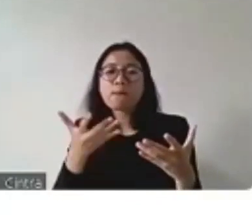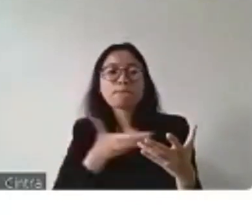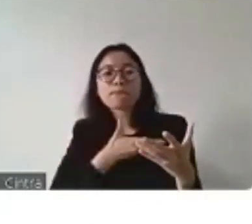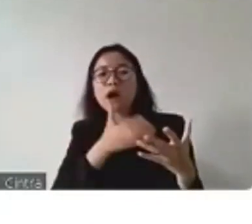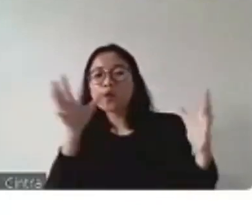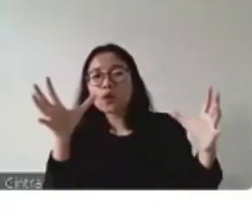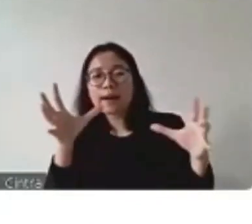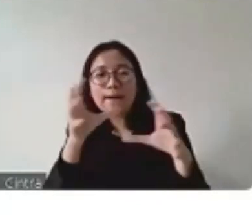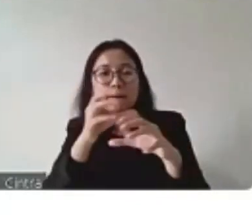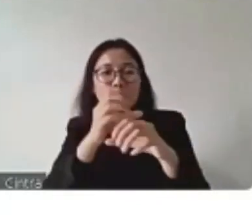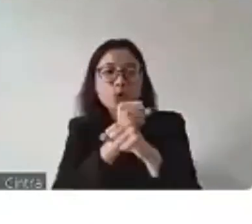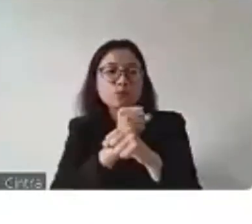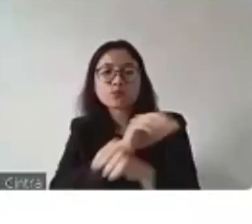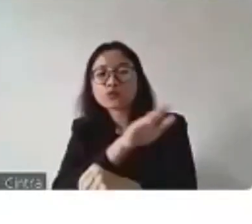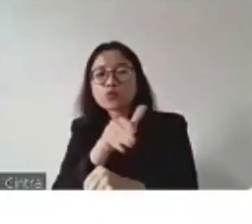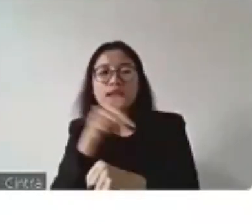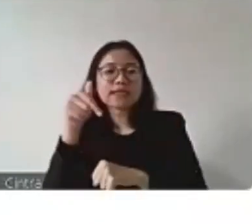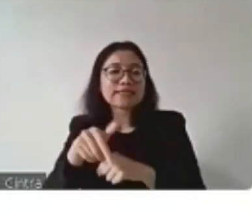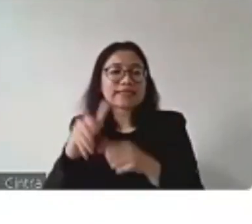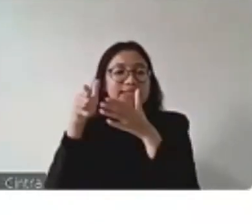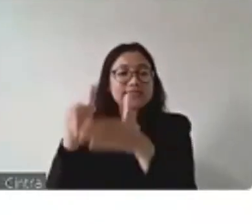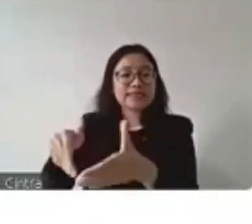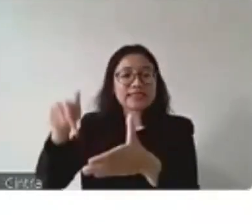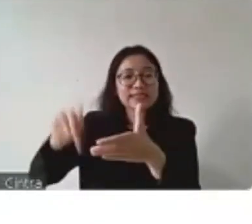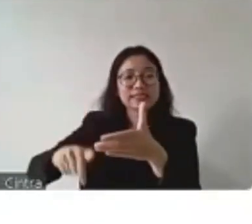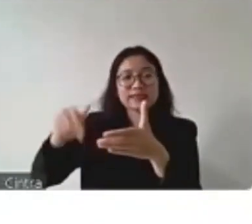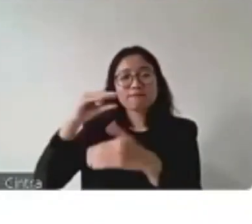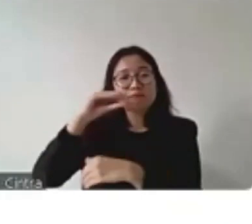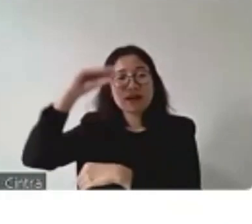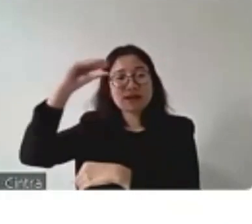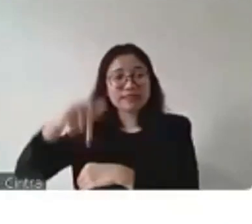I will start with the